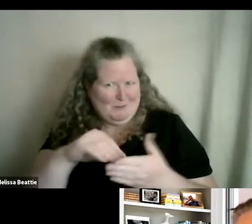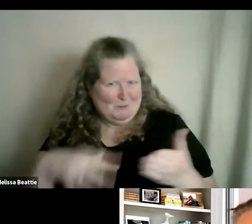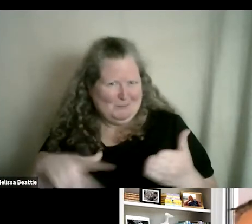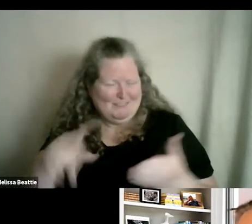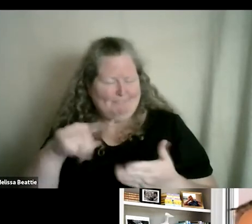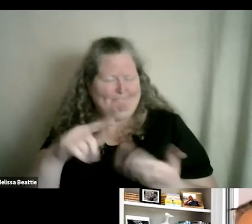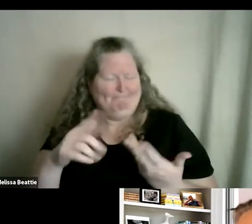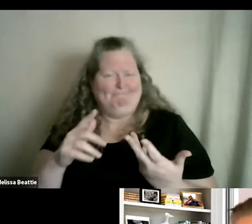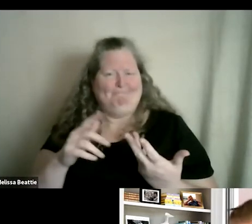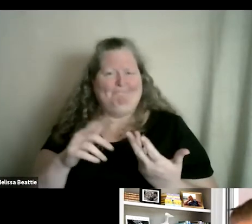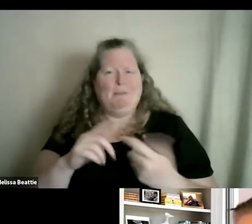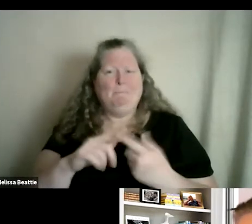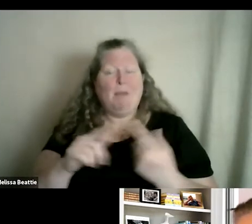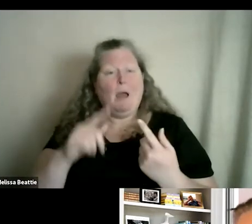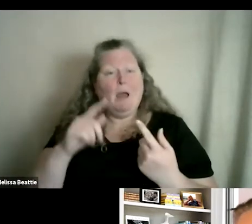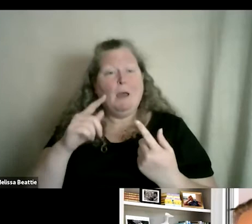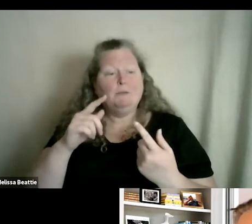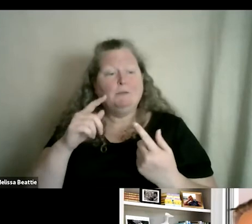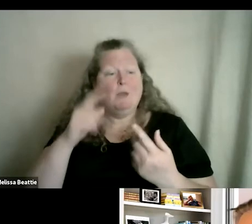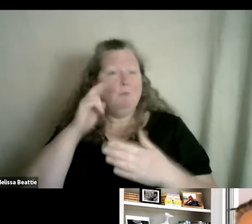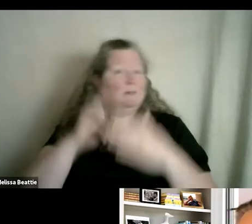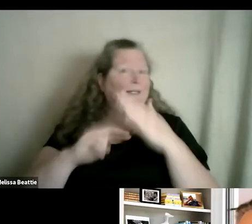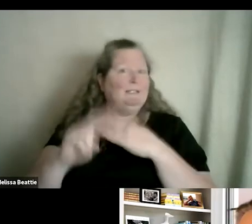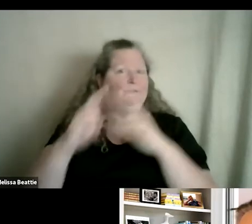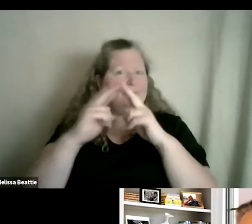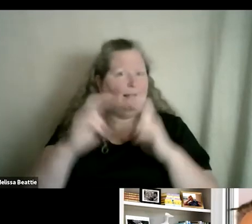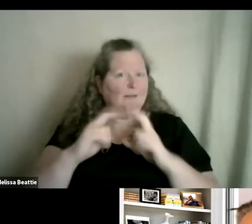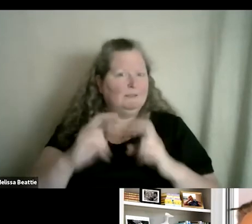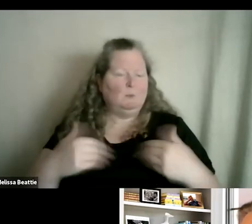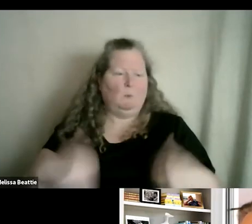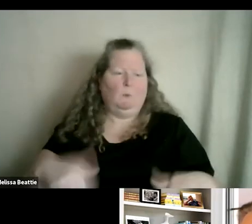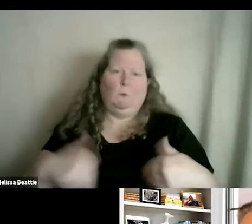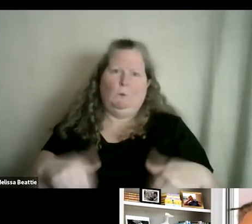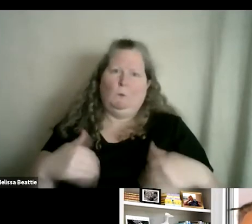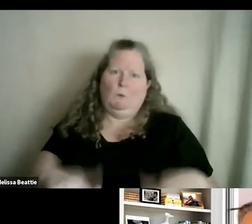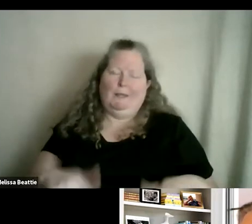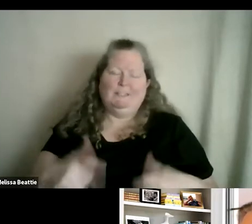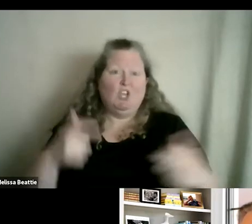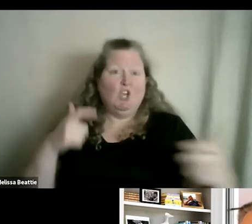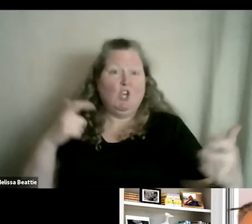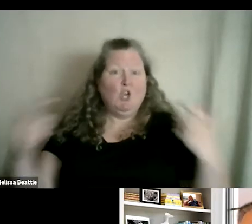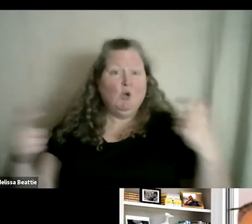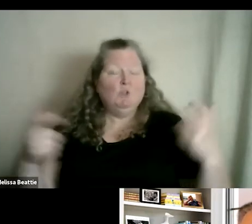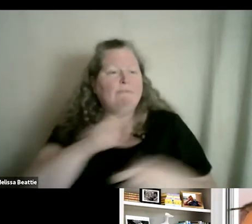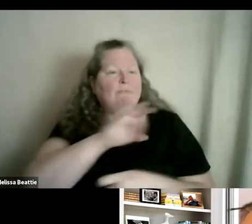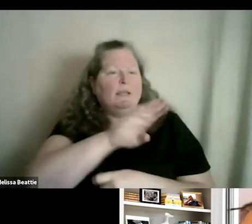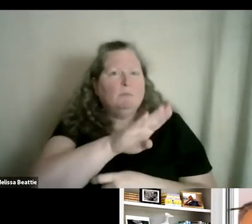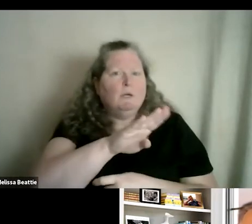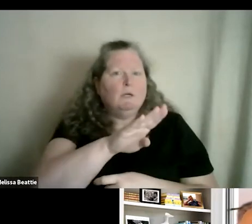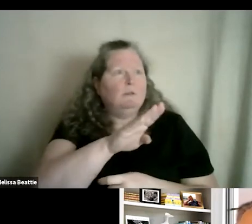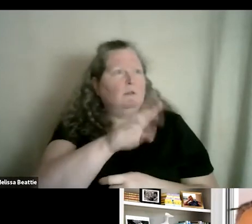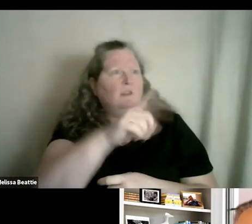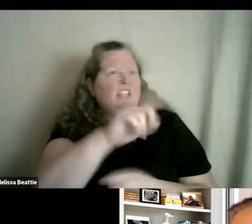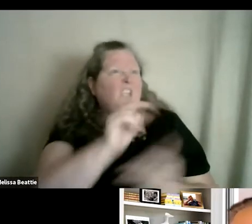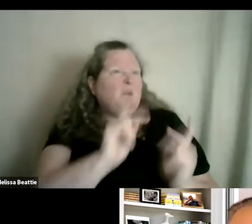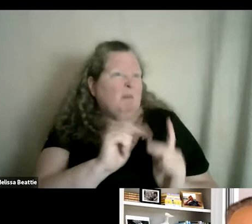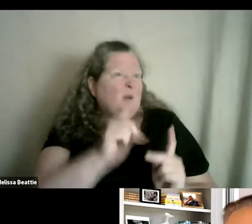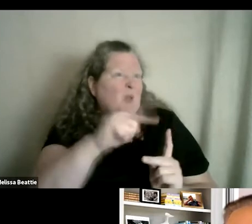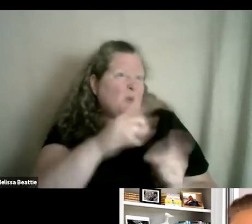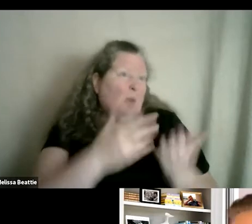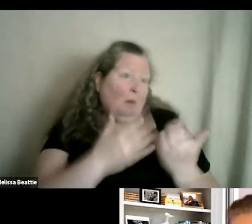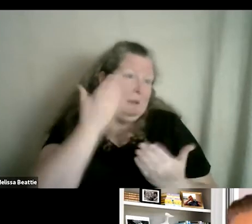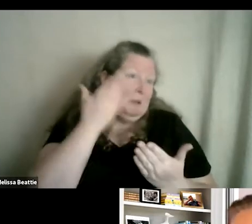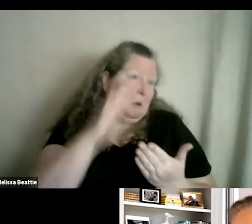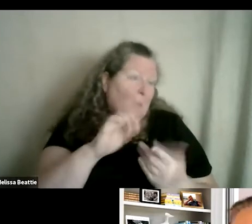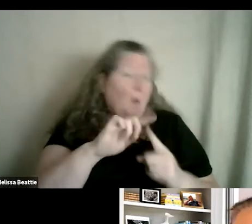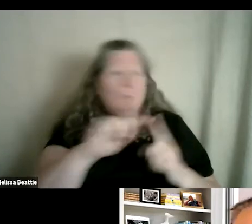predictive analysis is huge. I mean, that's the thing. We I mean, even with Facebook, these are people you probably don't know, but you probably should know them.